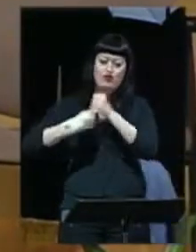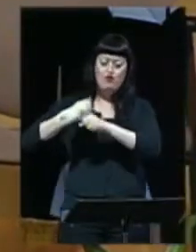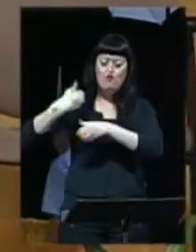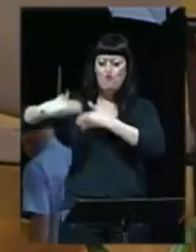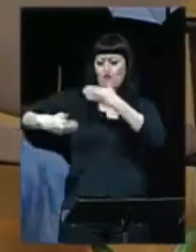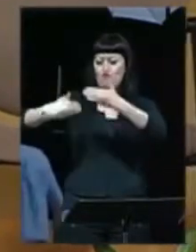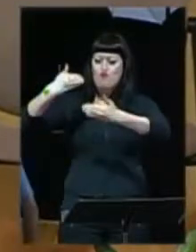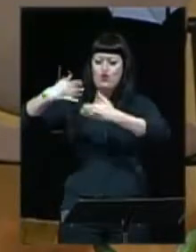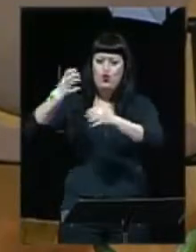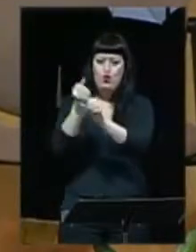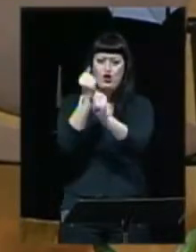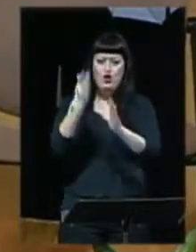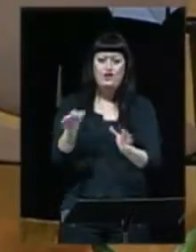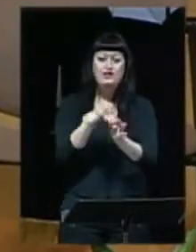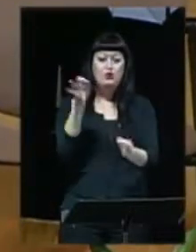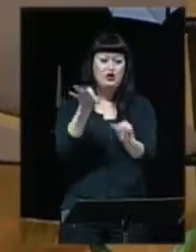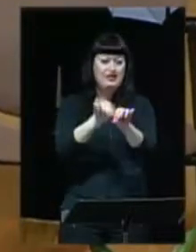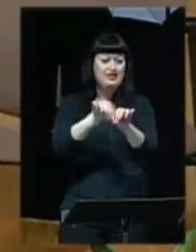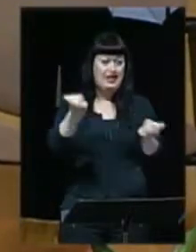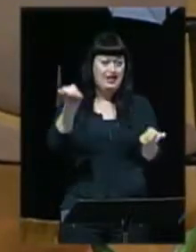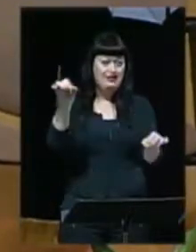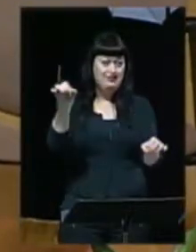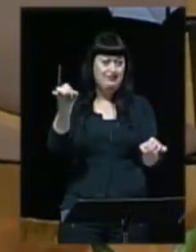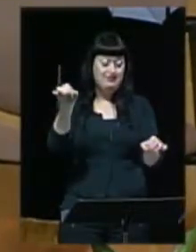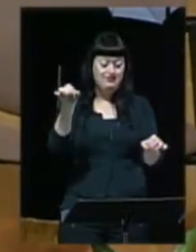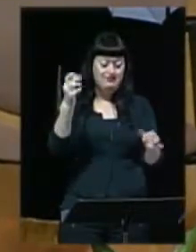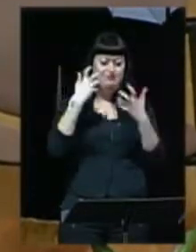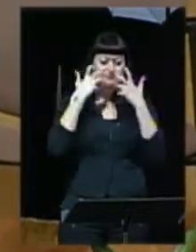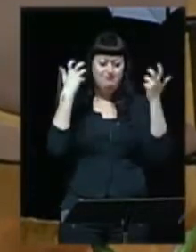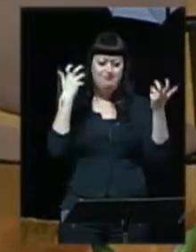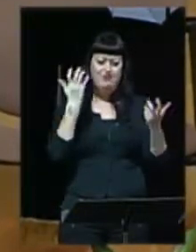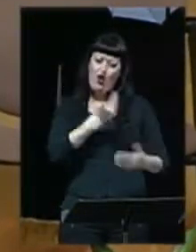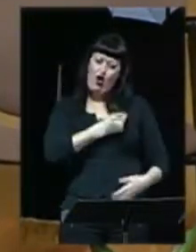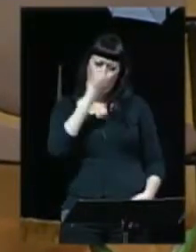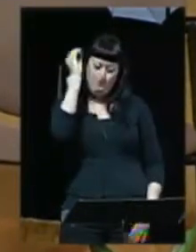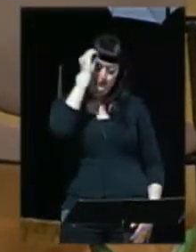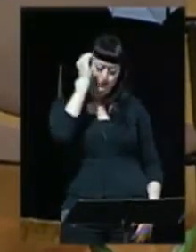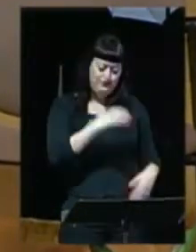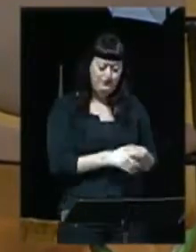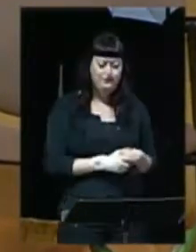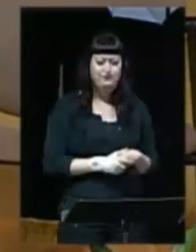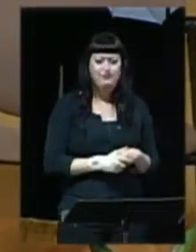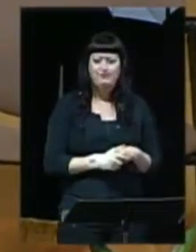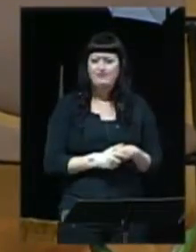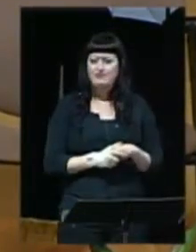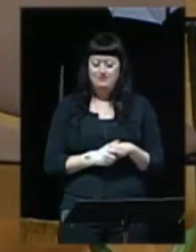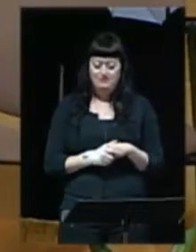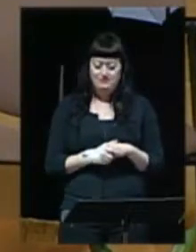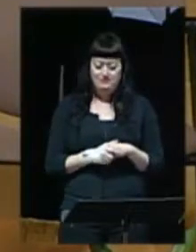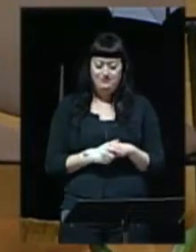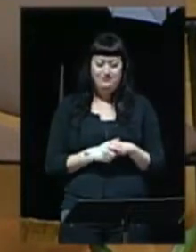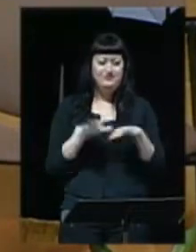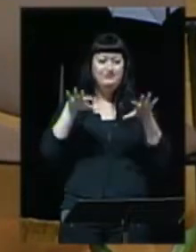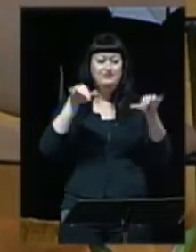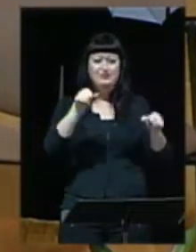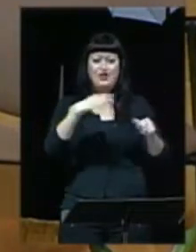consecutive winner of the Spirit Stick. At least that was our perspective. Taking back the White House!